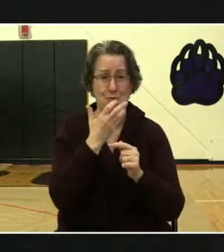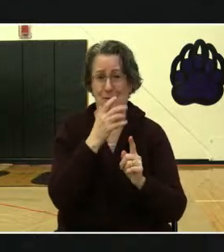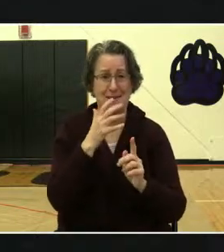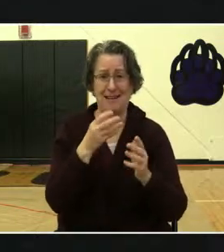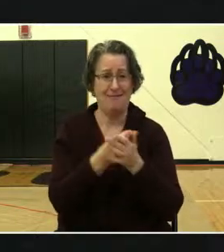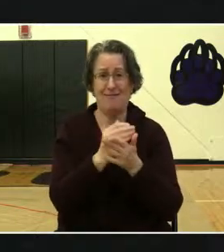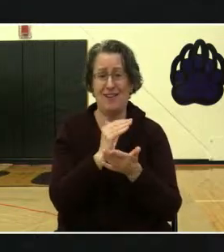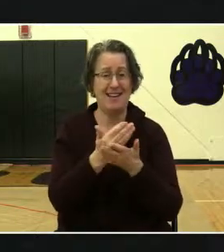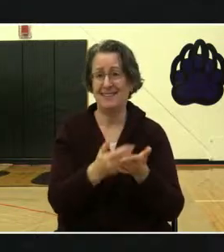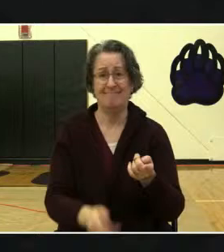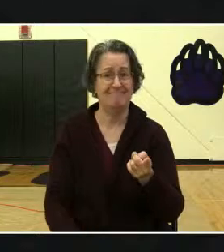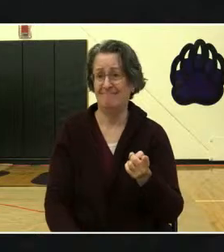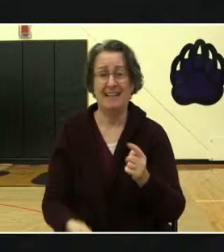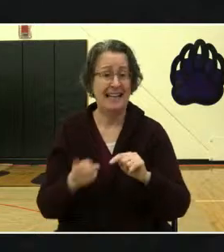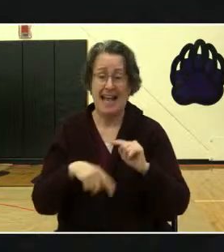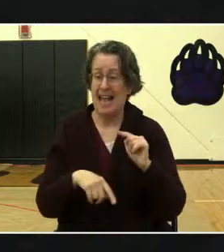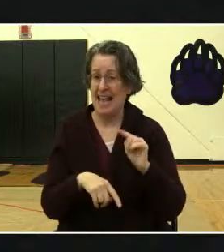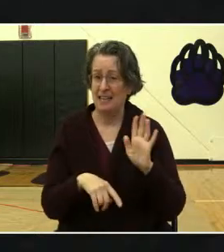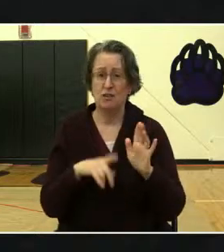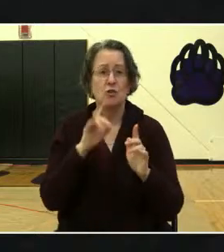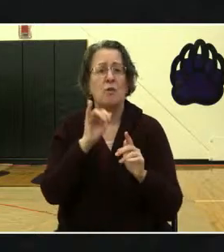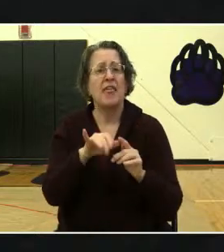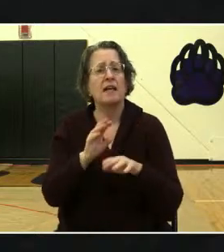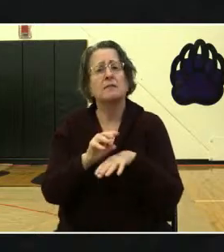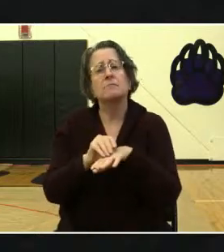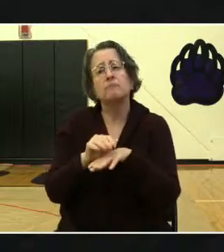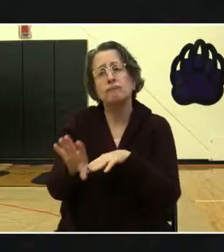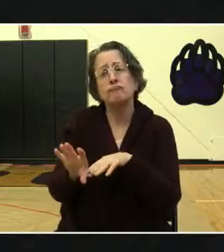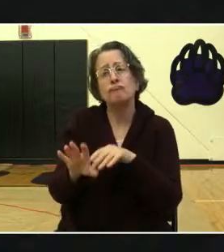is advisory to the select board only Mr